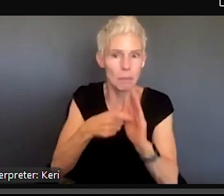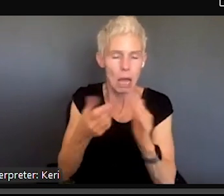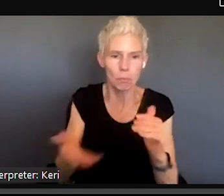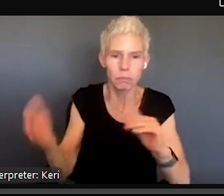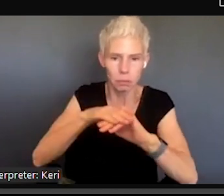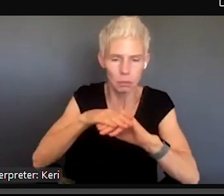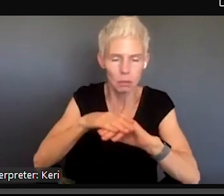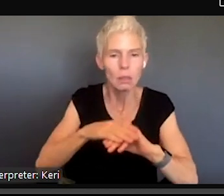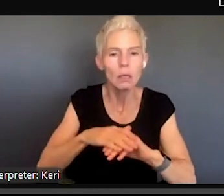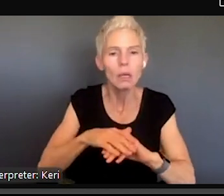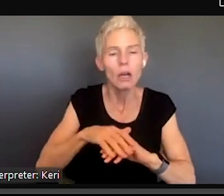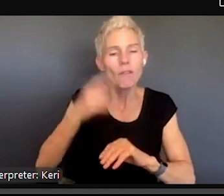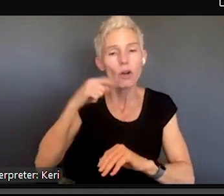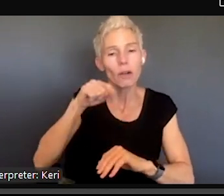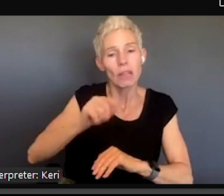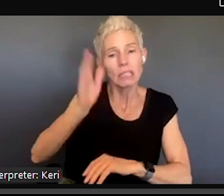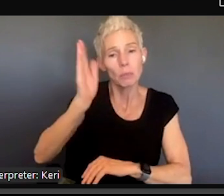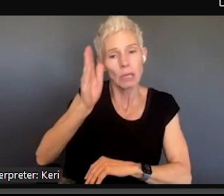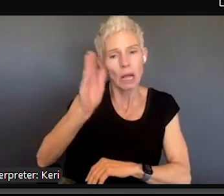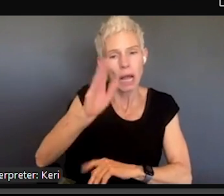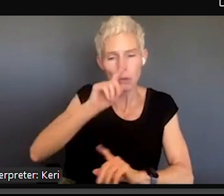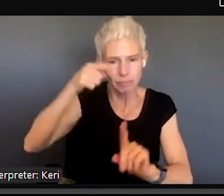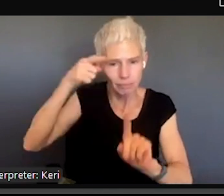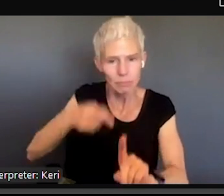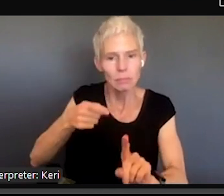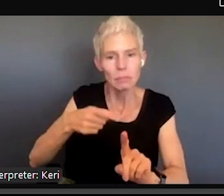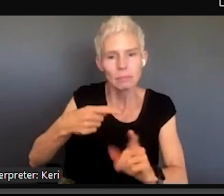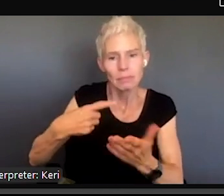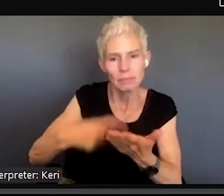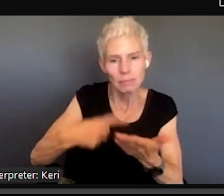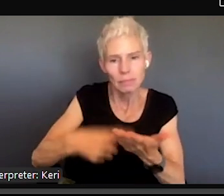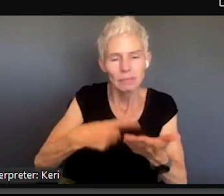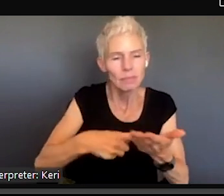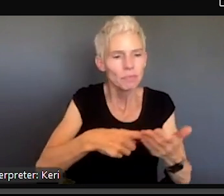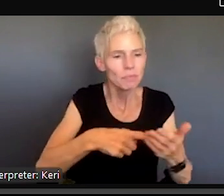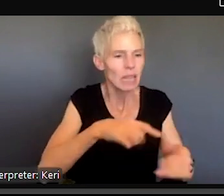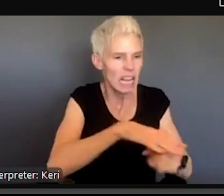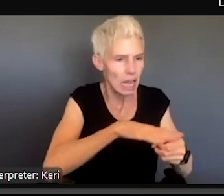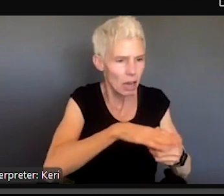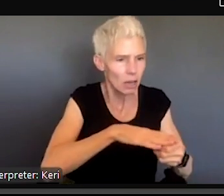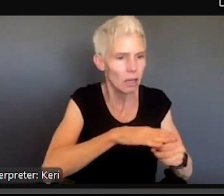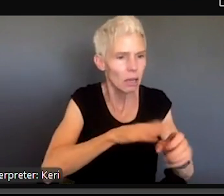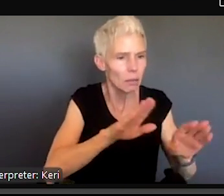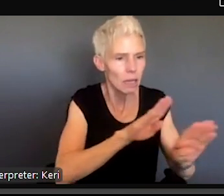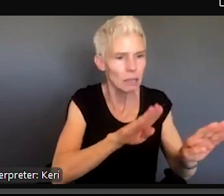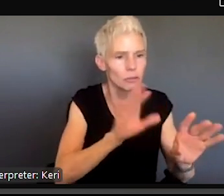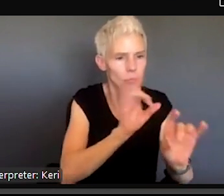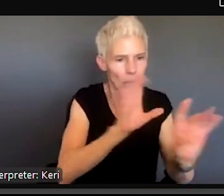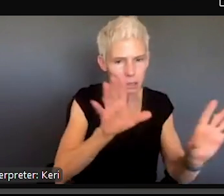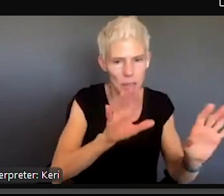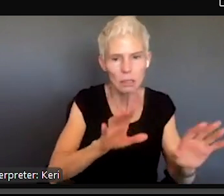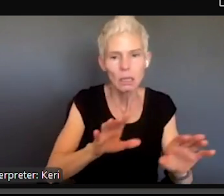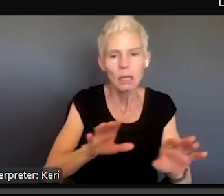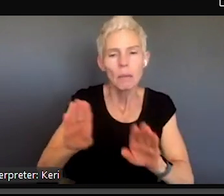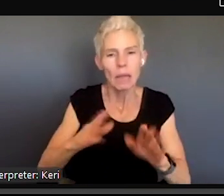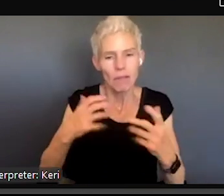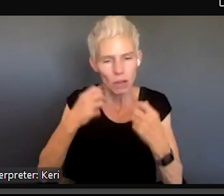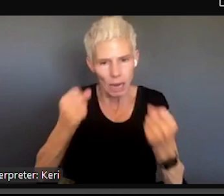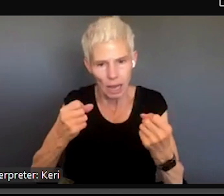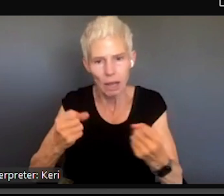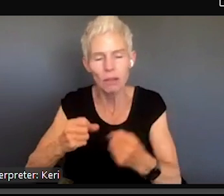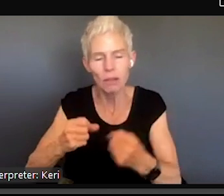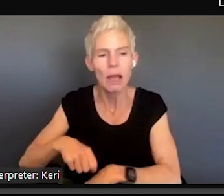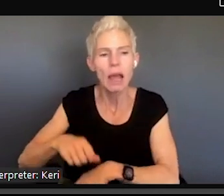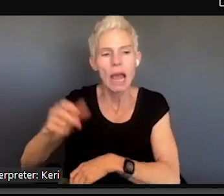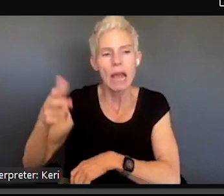for the purpose of this presentation, I'll be talking about facility-based crisis, behavioral health urgent care, BHOCs, and